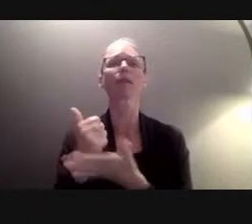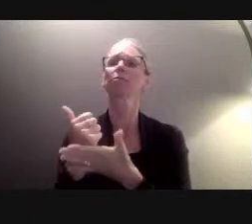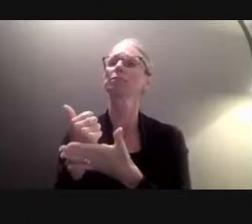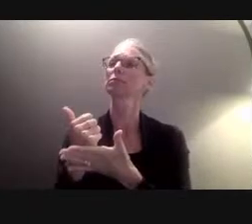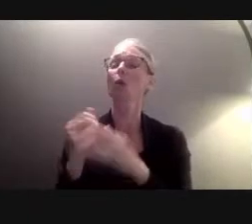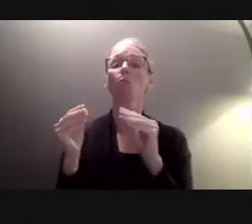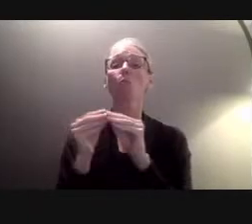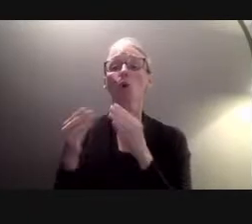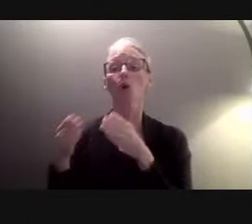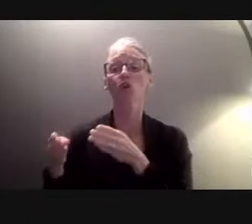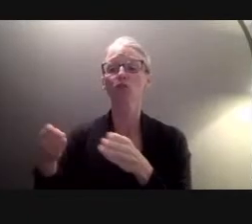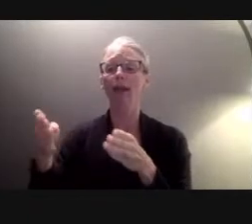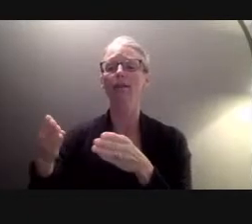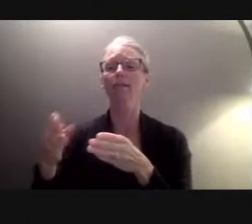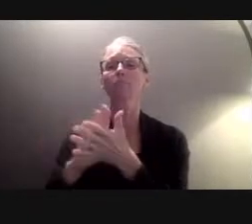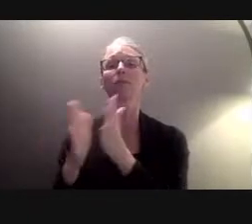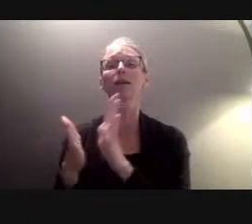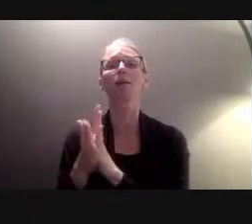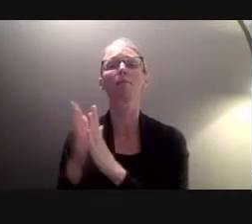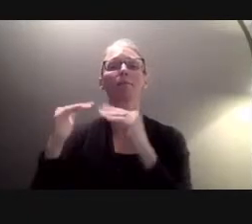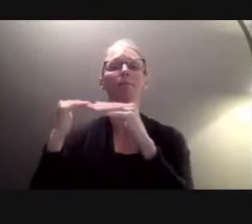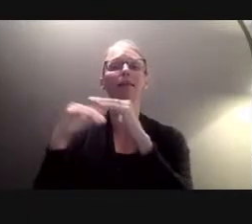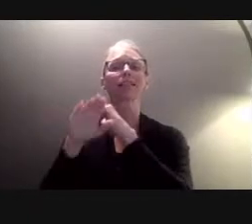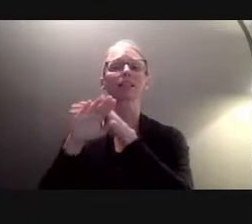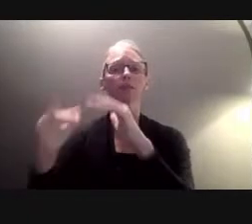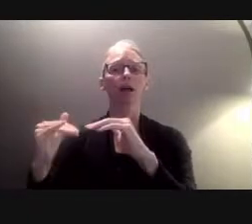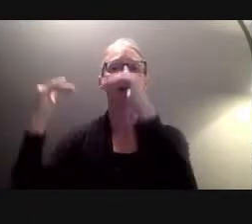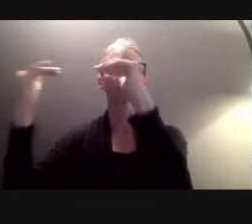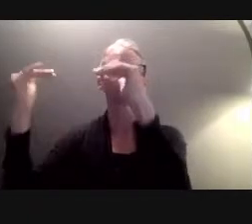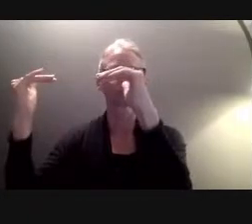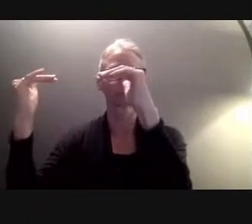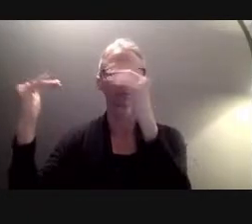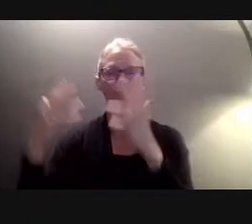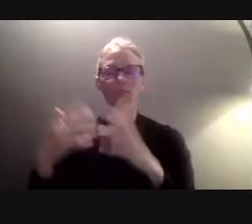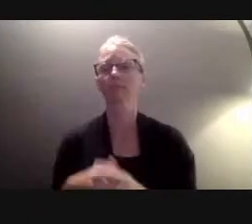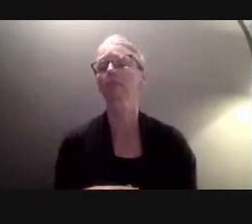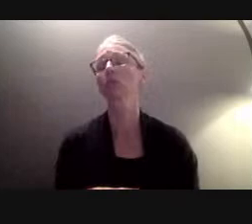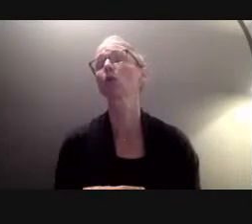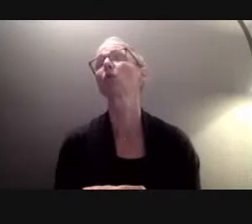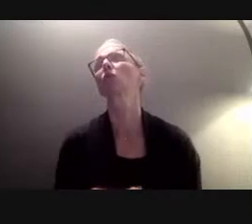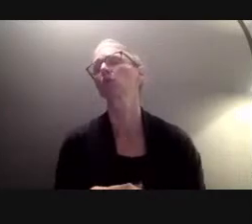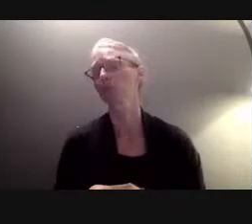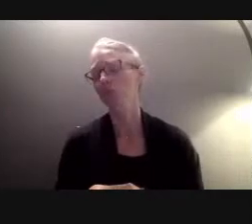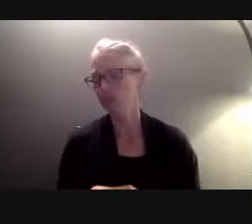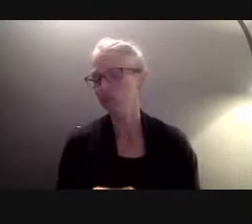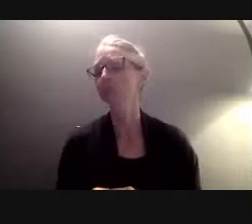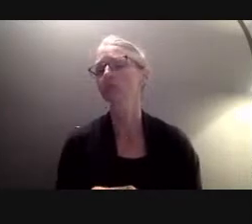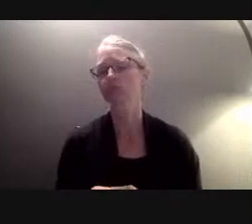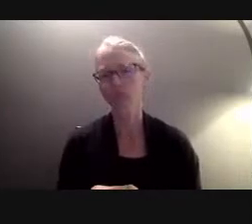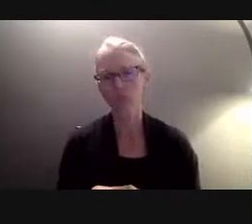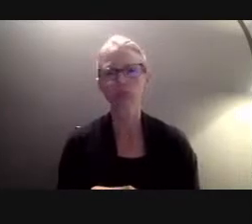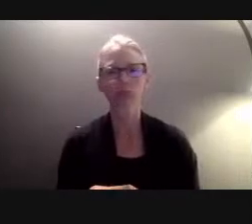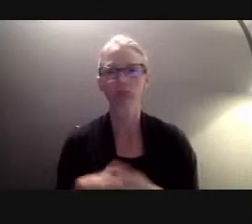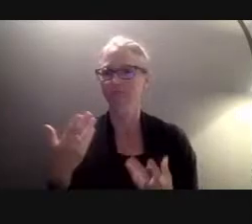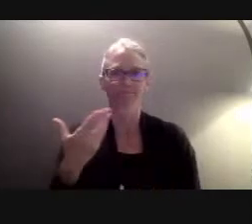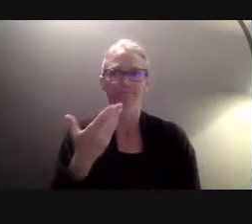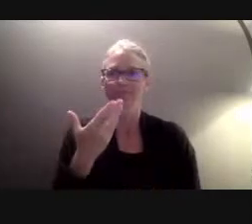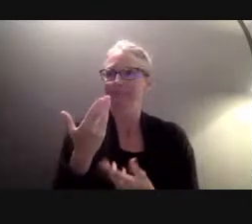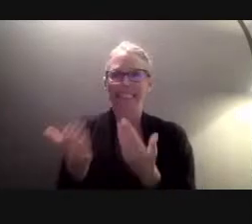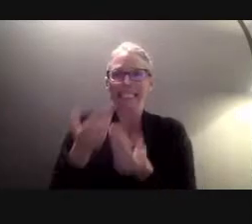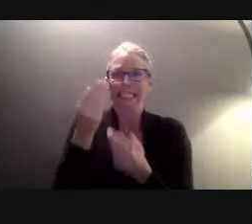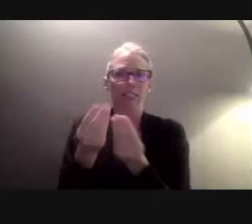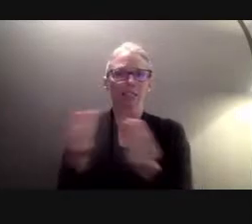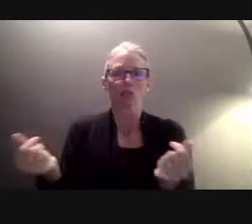accessible. Like I said, the wideness of trails, there's so much work to be done, and I'm excited that I get to be